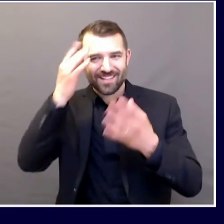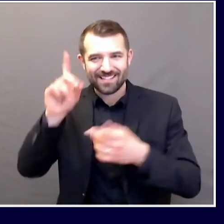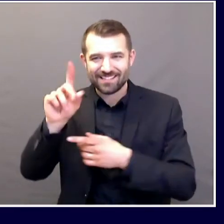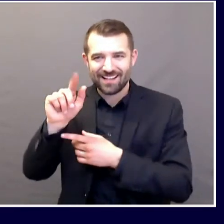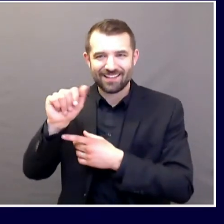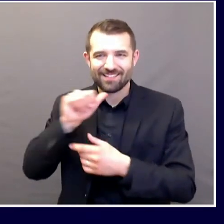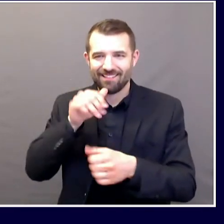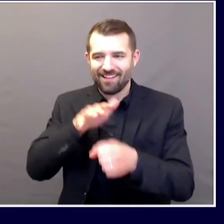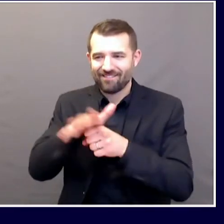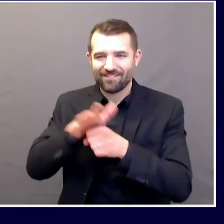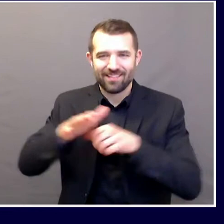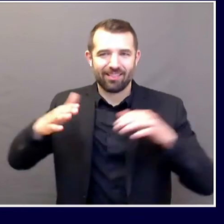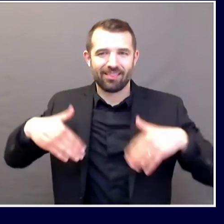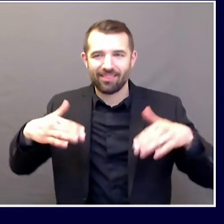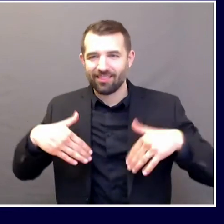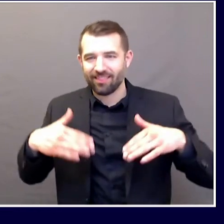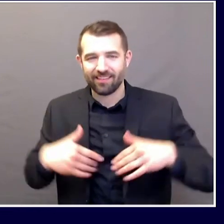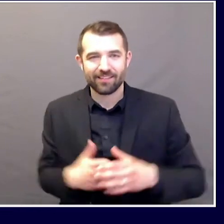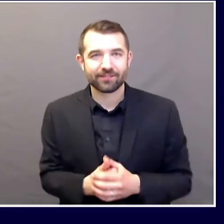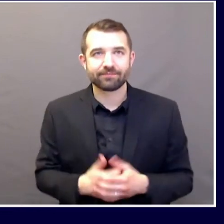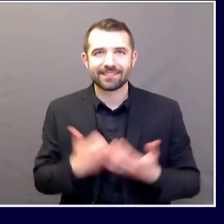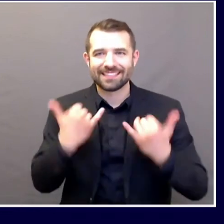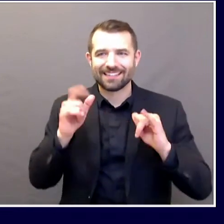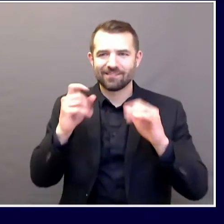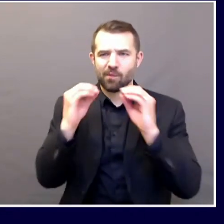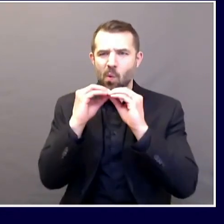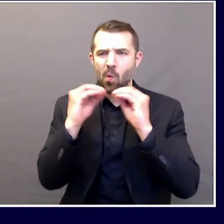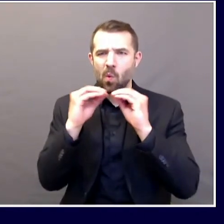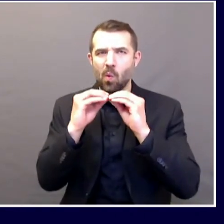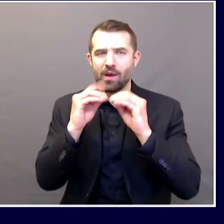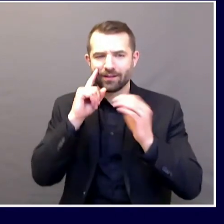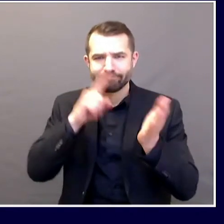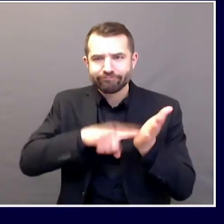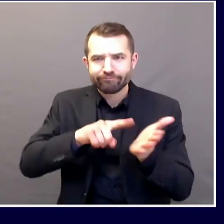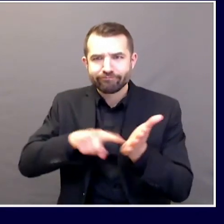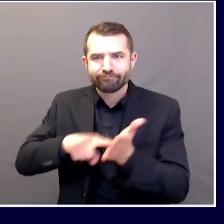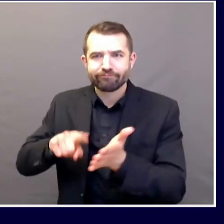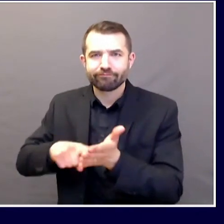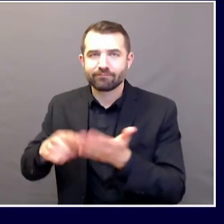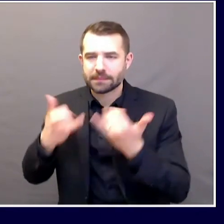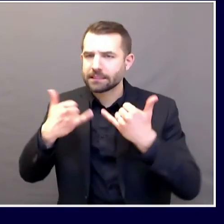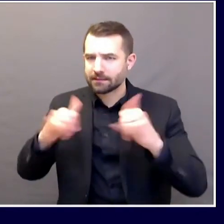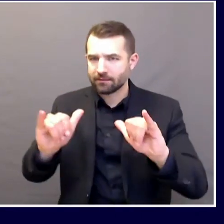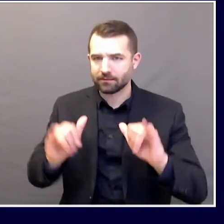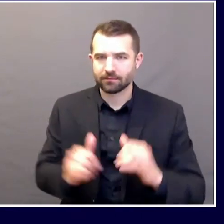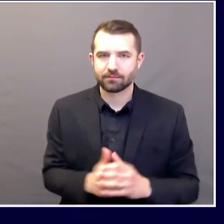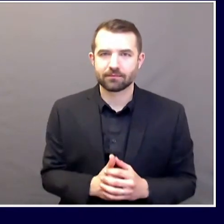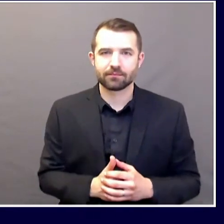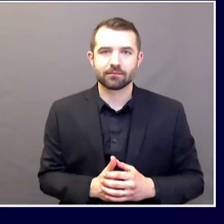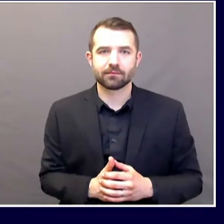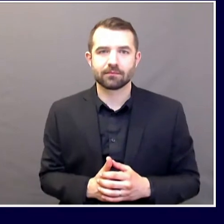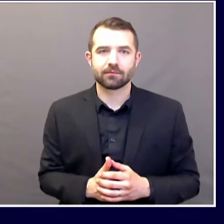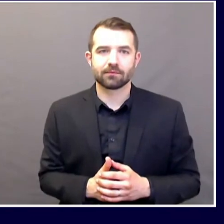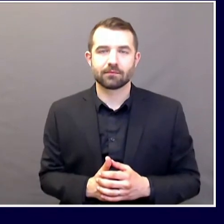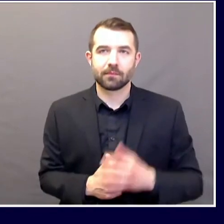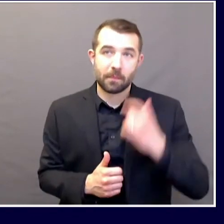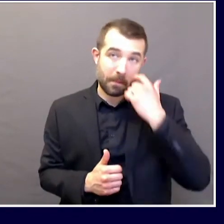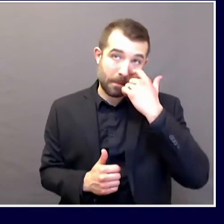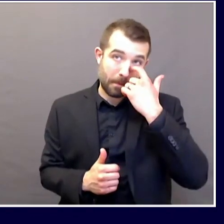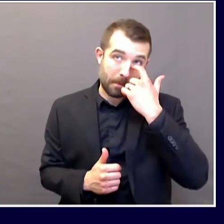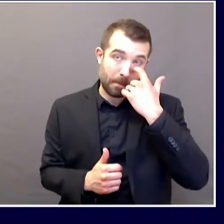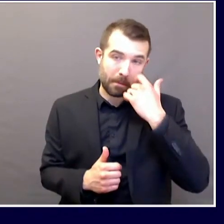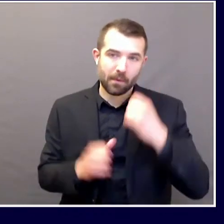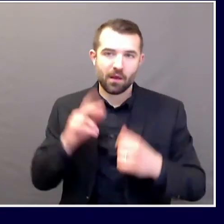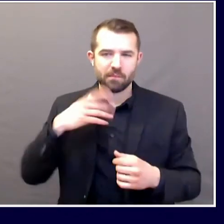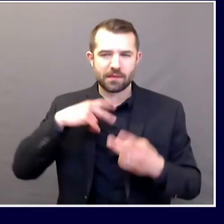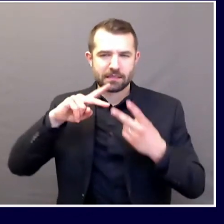by Y, there's still more research going on into that. Okay. And the second question I had to do with deaths, and this is a harder